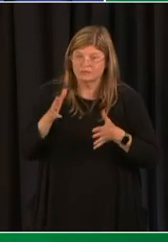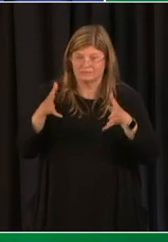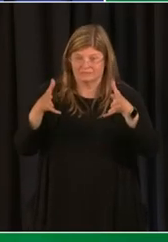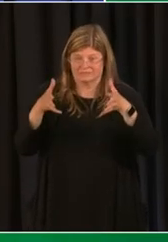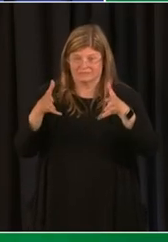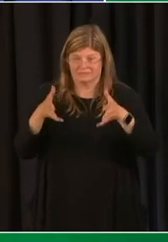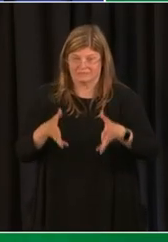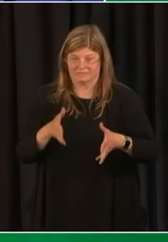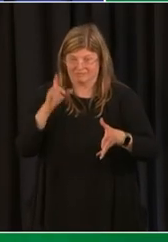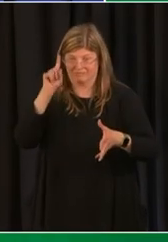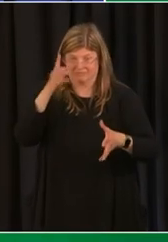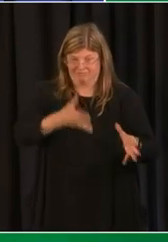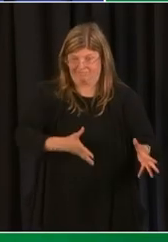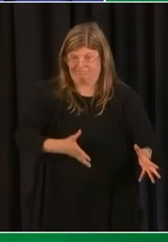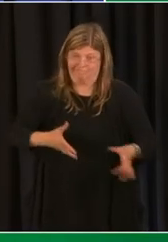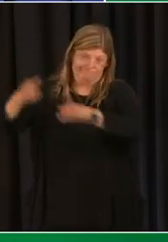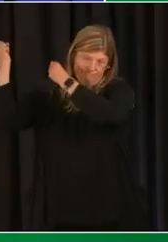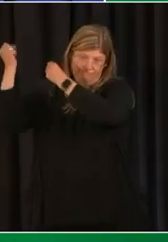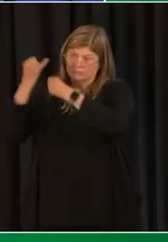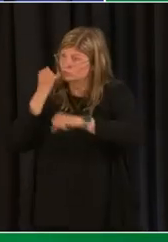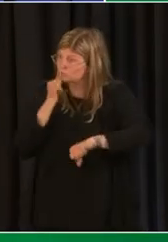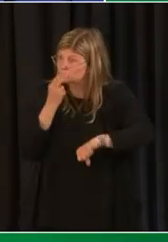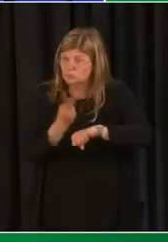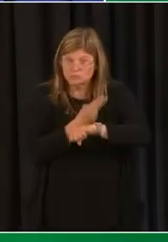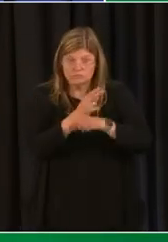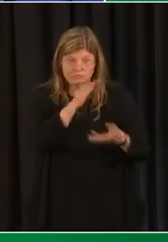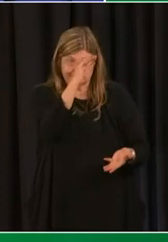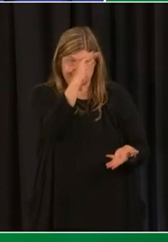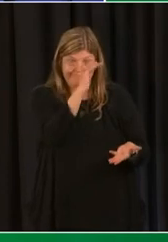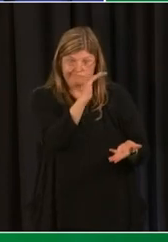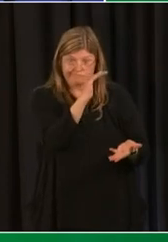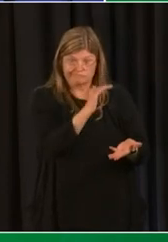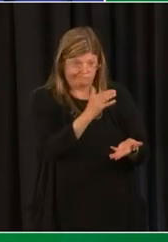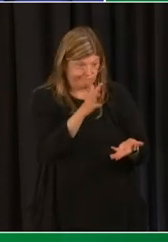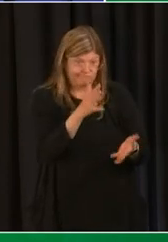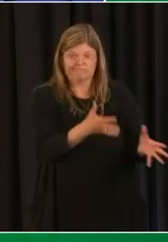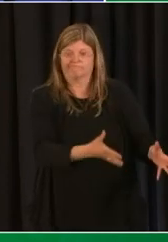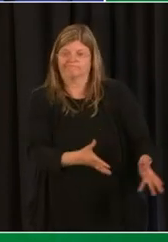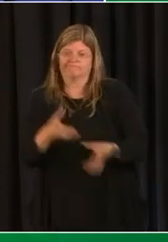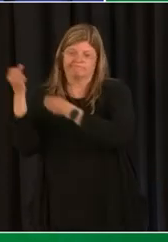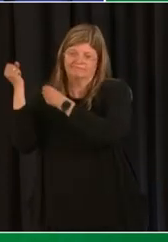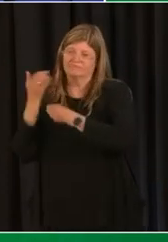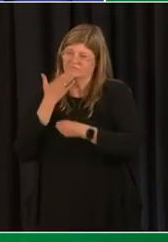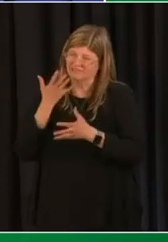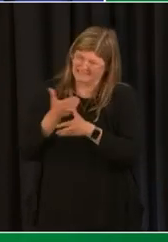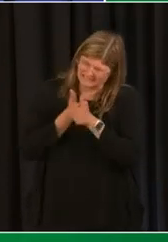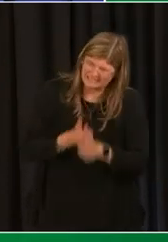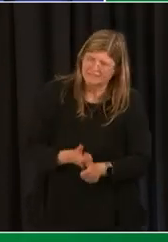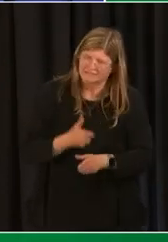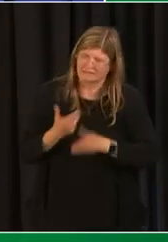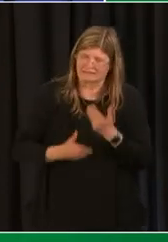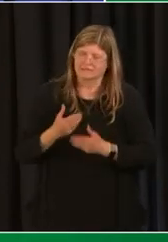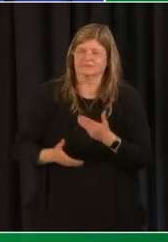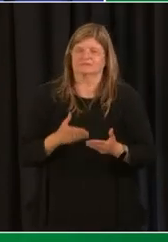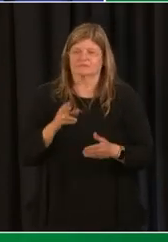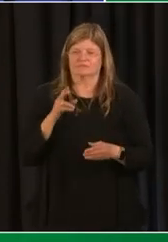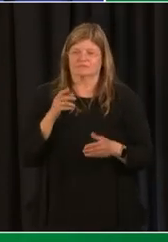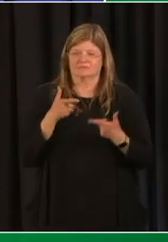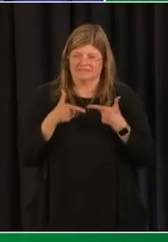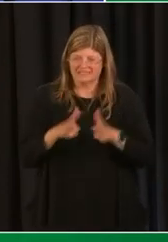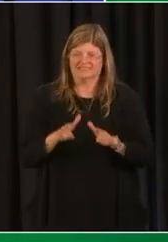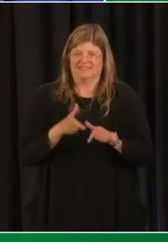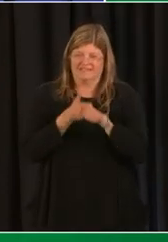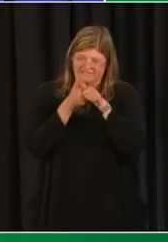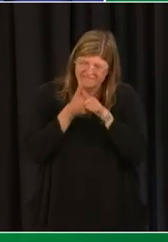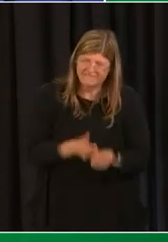if we don't push to get it spent. And of course, we have guidelines that we must follow, and let's follow